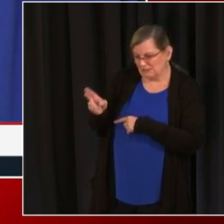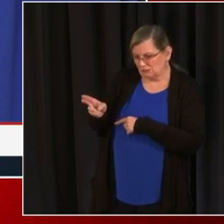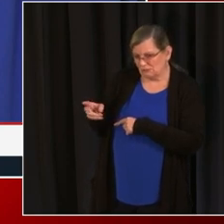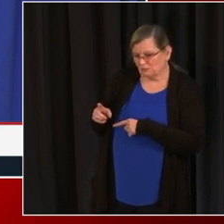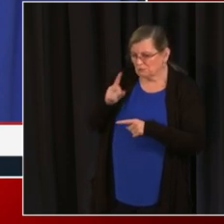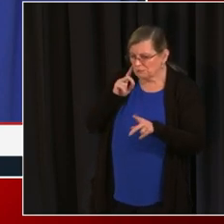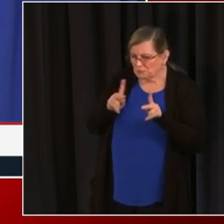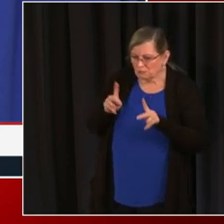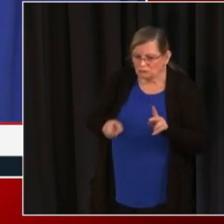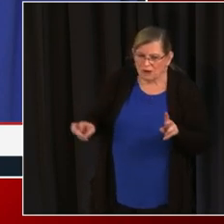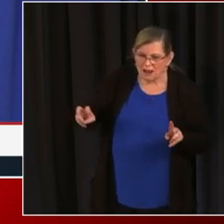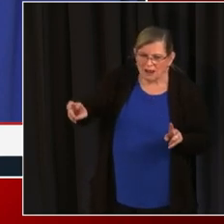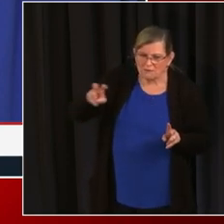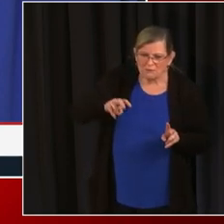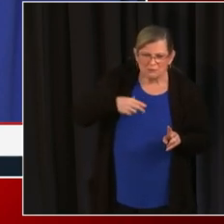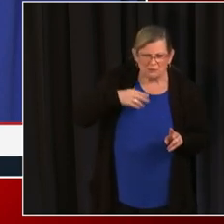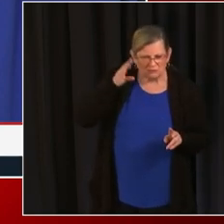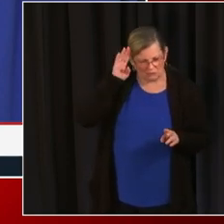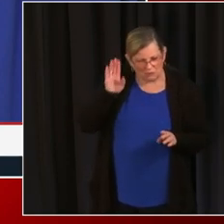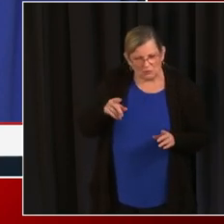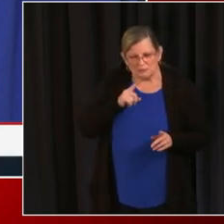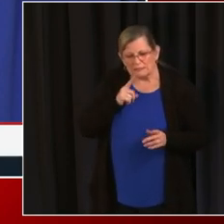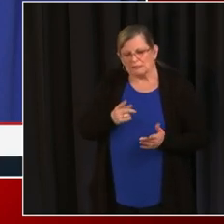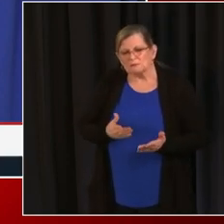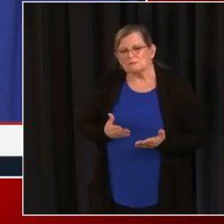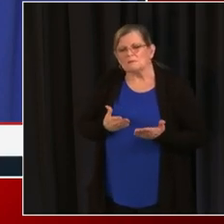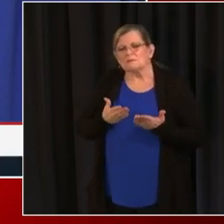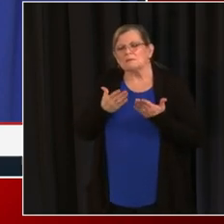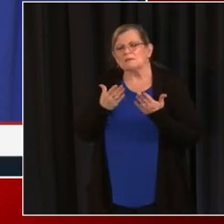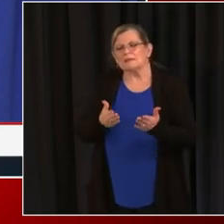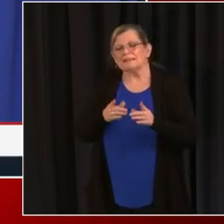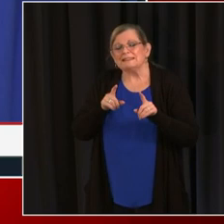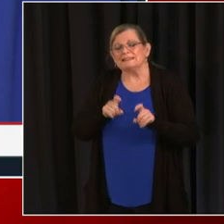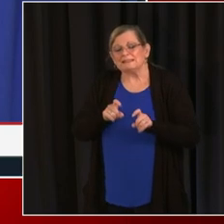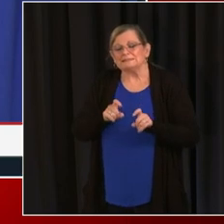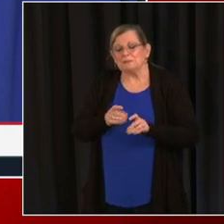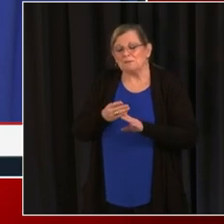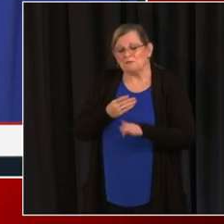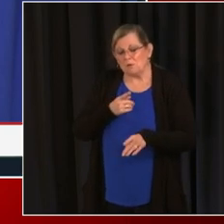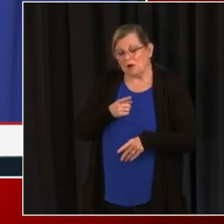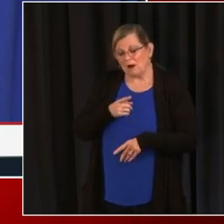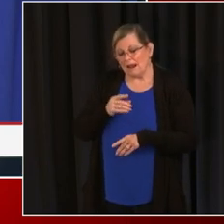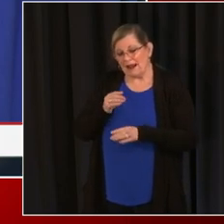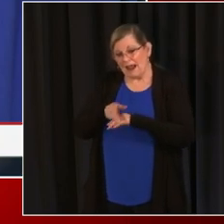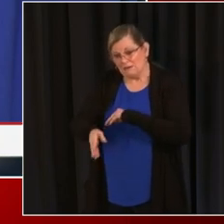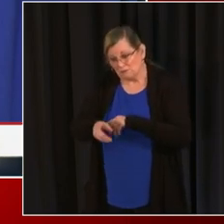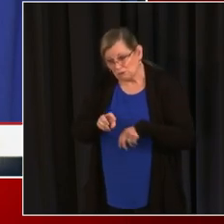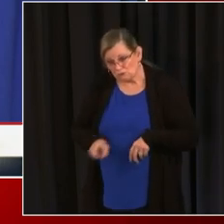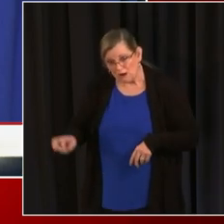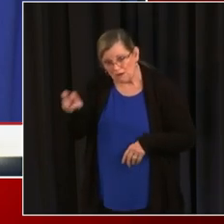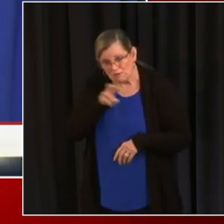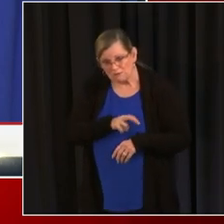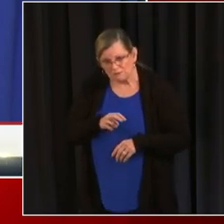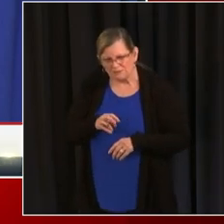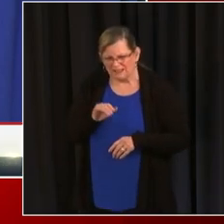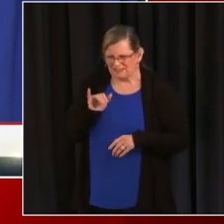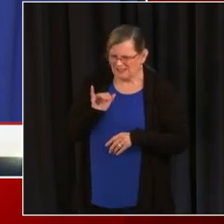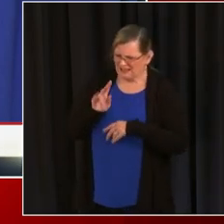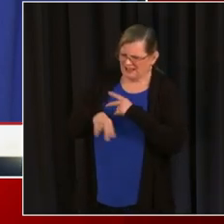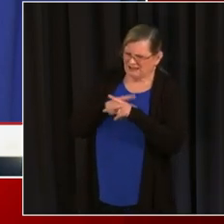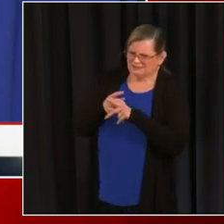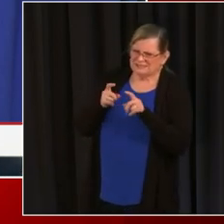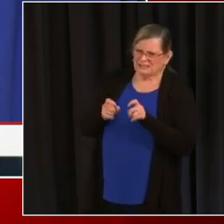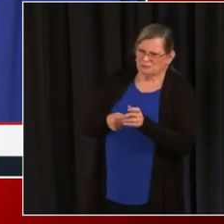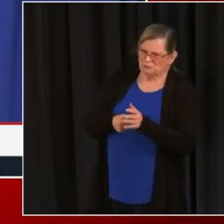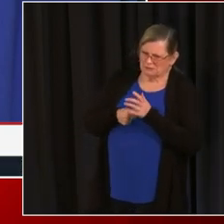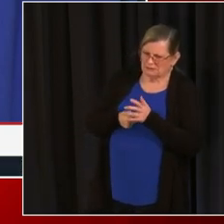travel. As you know, we do recommend that people be tested before and after they travel. And so those types of testing